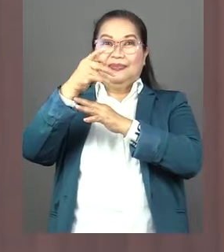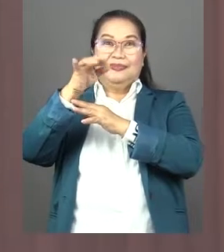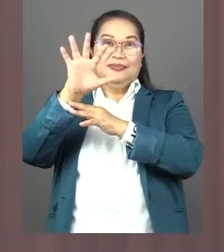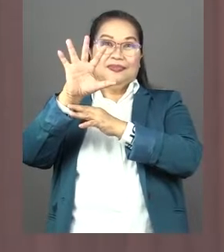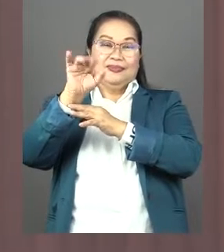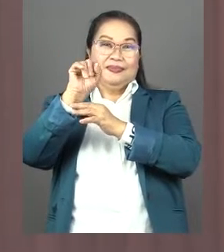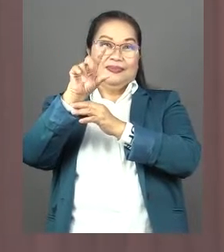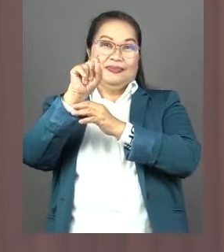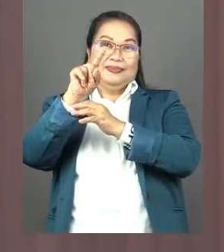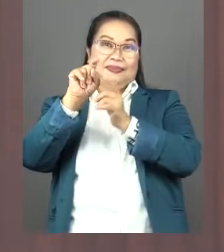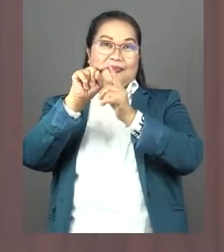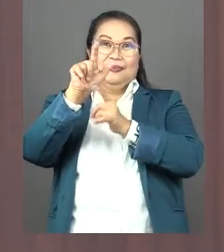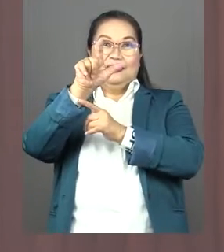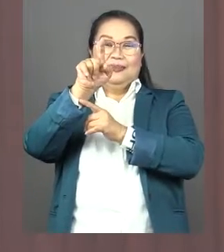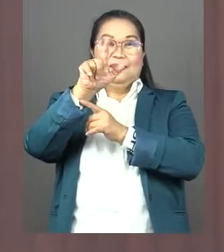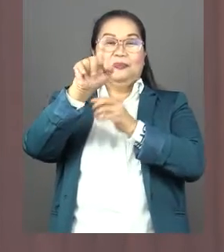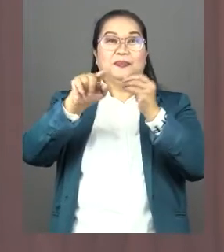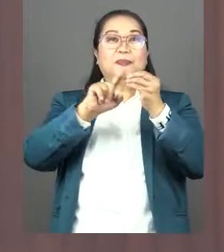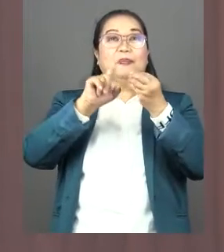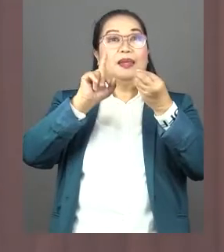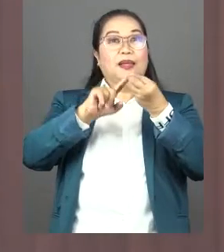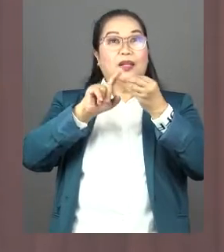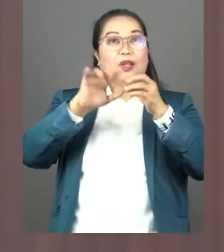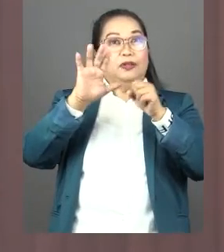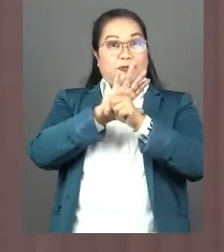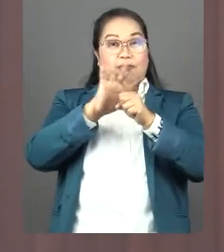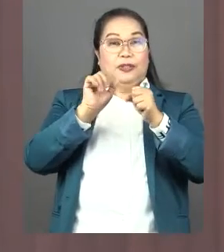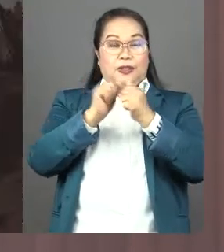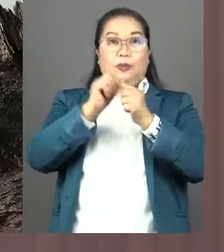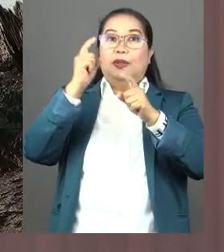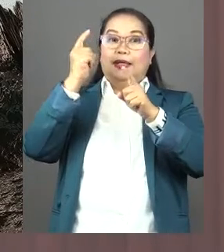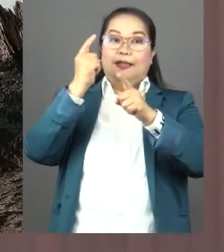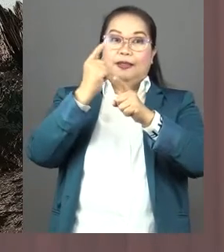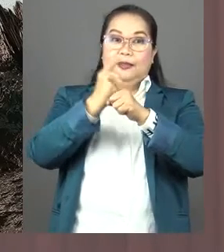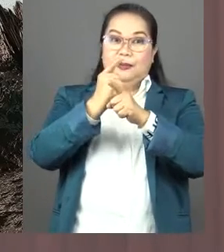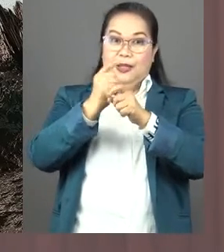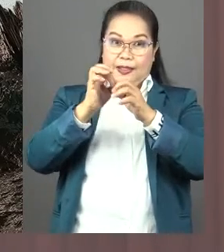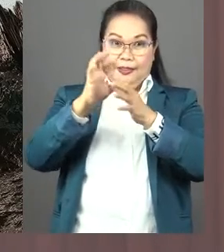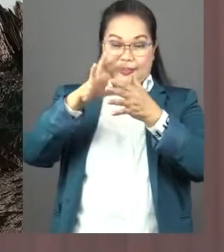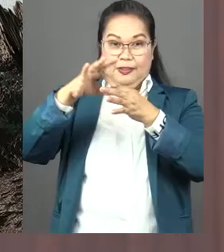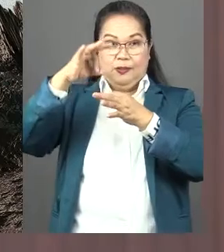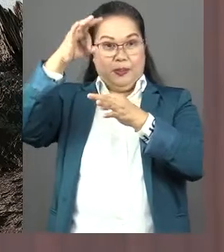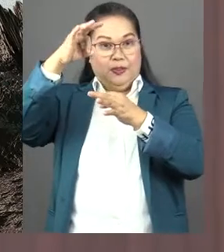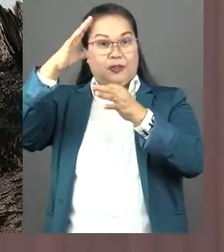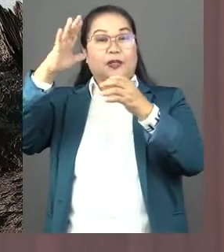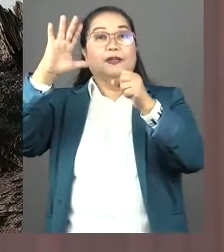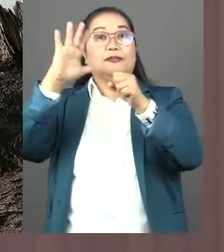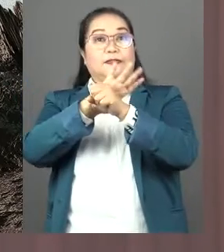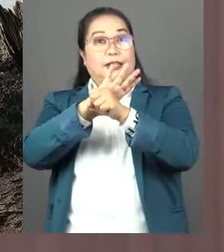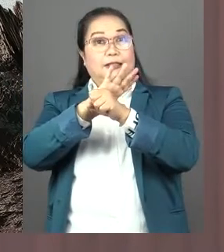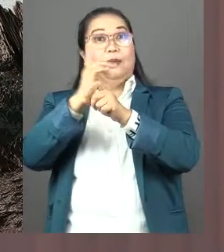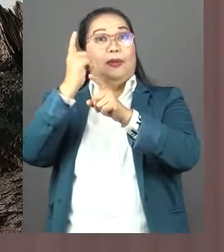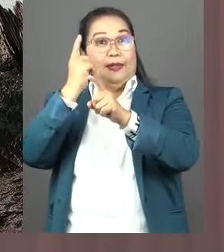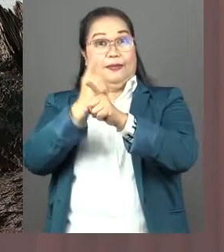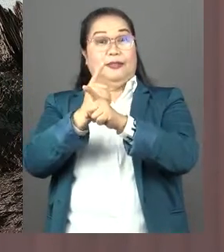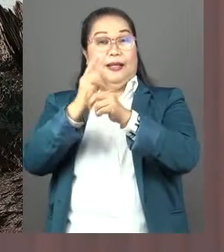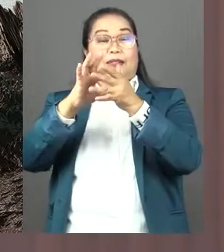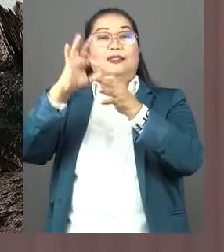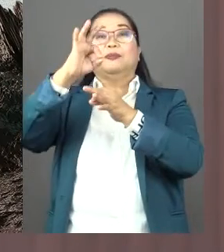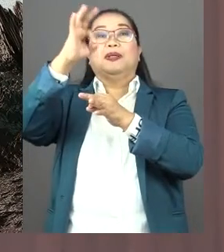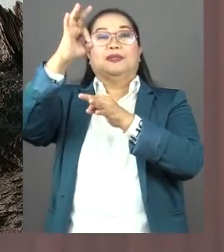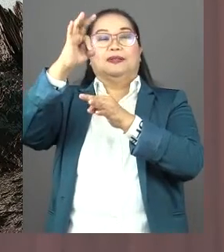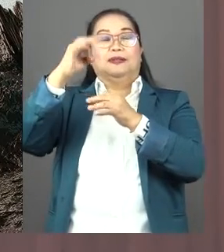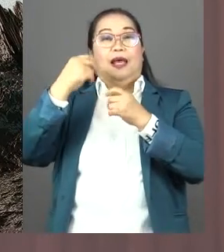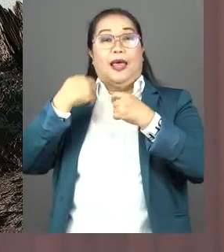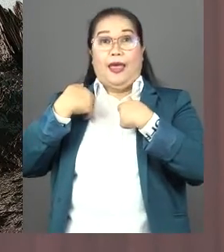21, and this talks about being filled with the right spirit. Being filled with the right spirit.